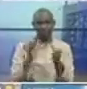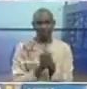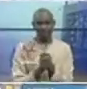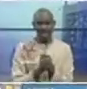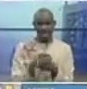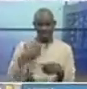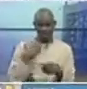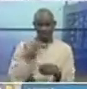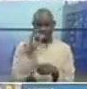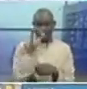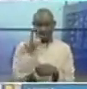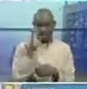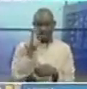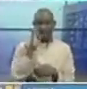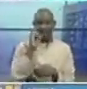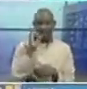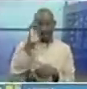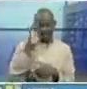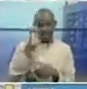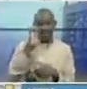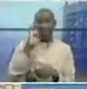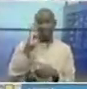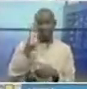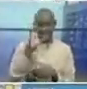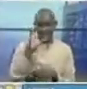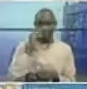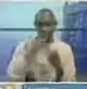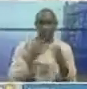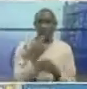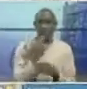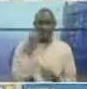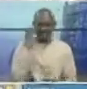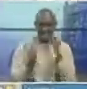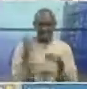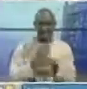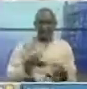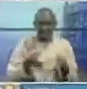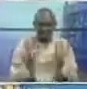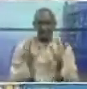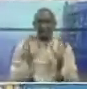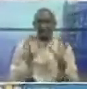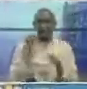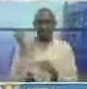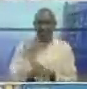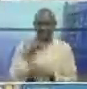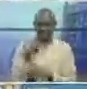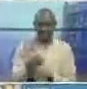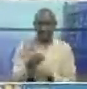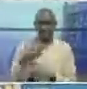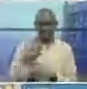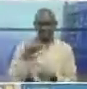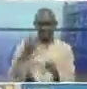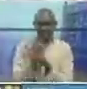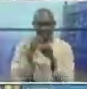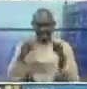According to Independent Electoral and Boundaries Commission regulations, Tuesday was the last day of official campaigns, and all the camps made the